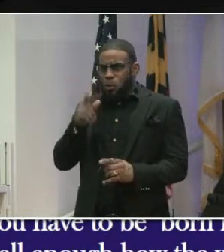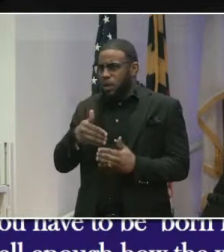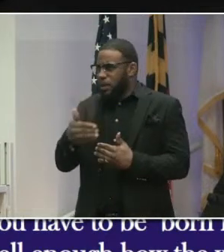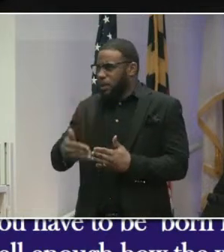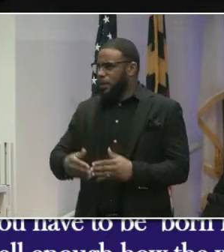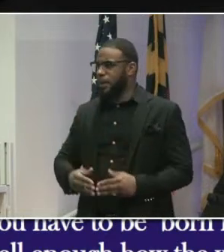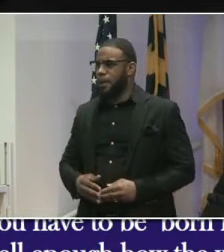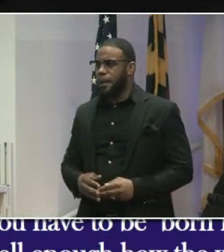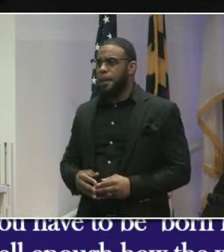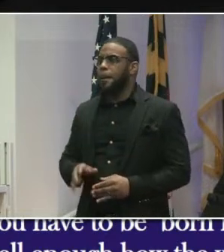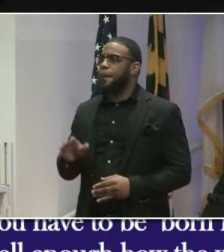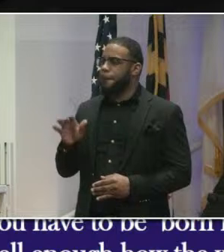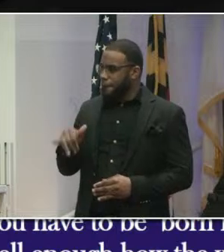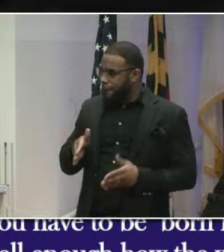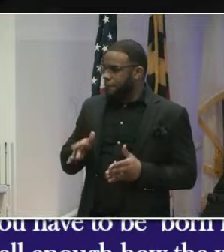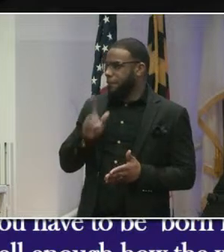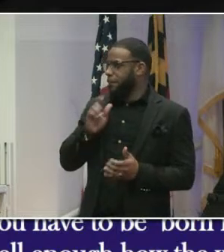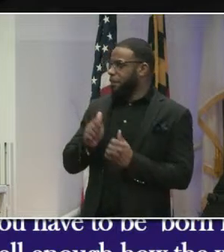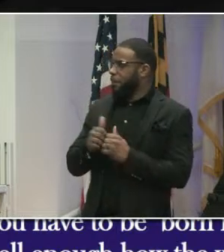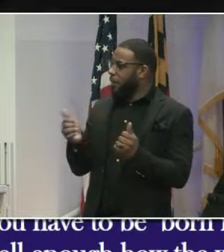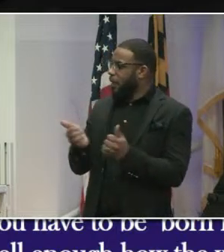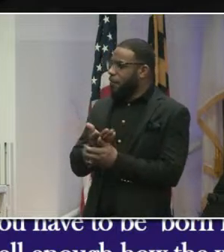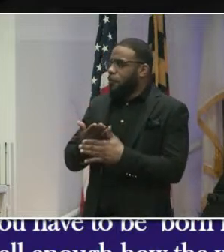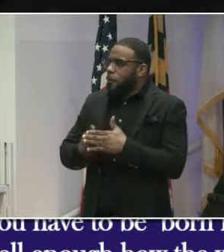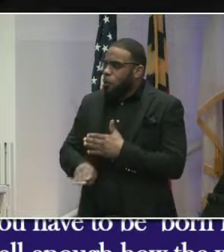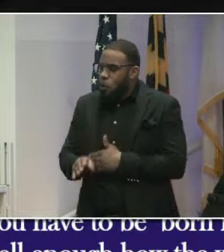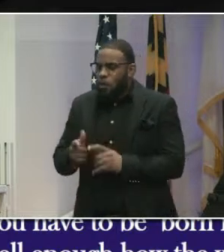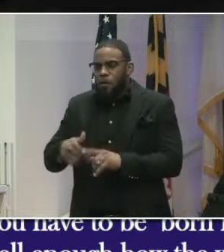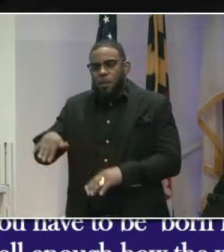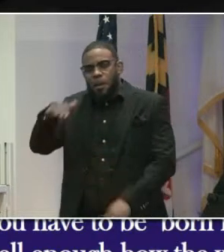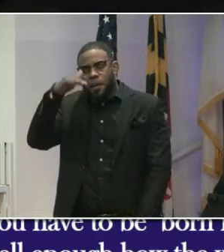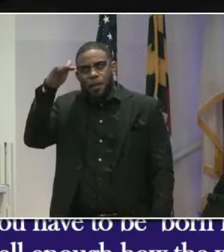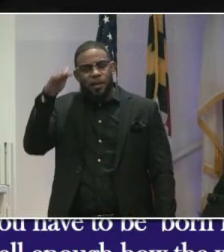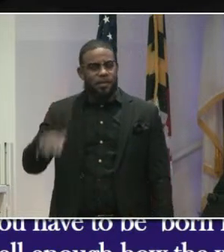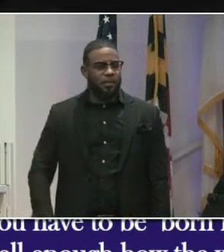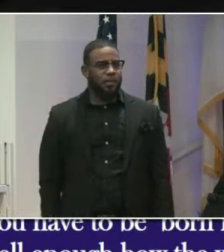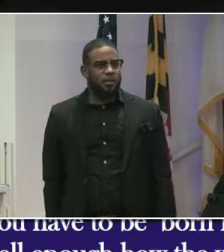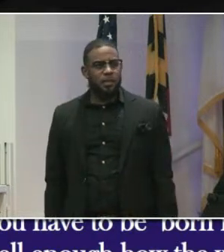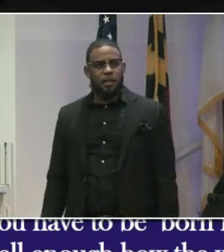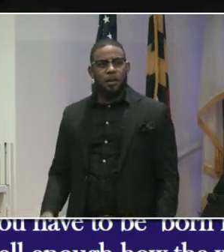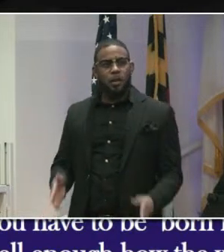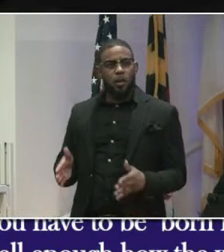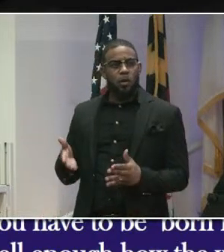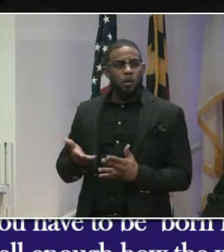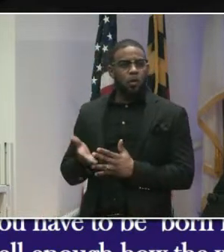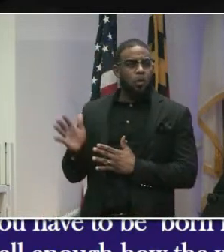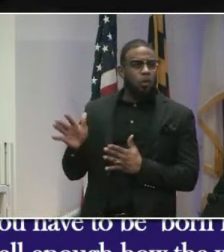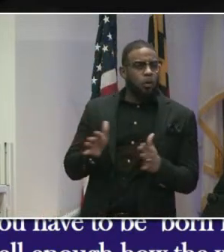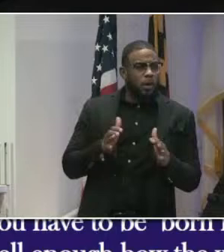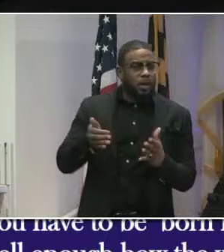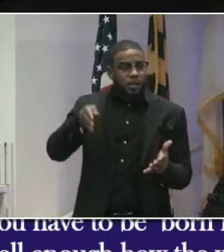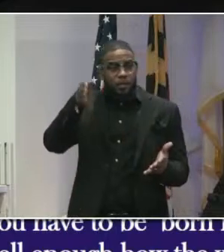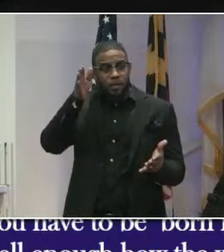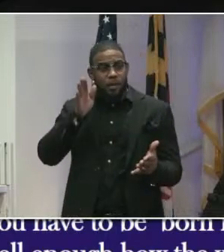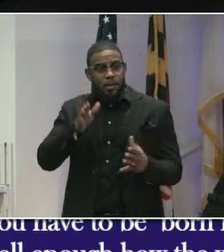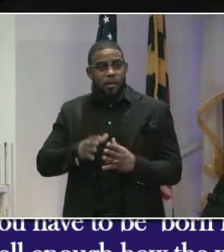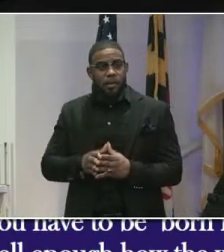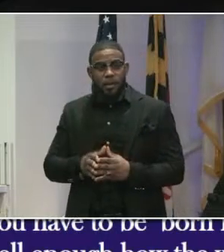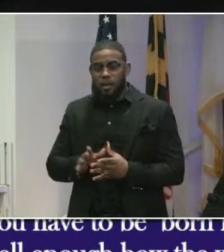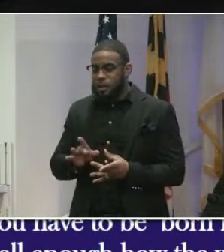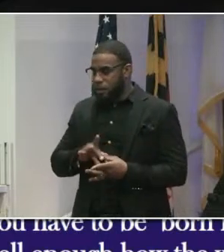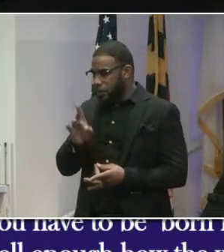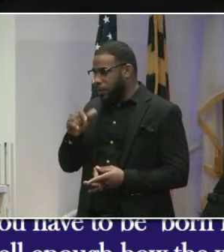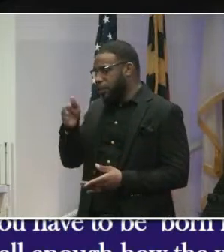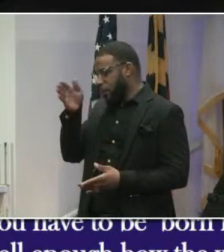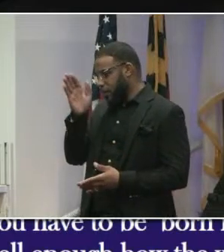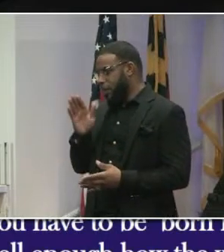next. That's the way it is with everyone born from above, by the wind of God, the Spirit